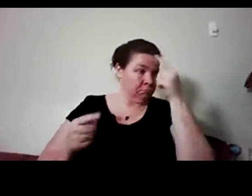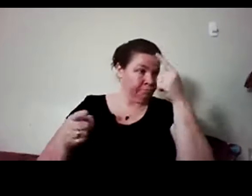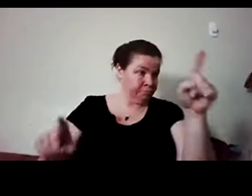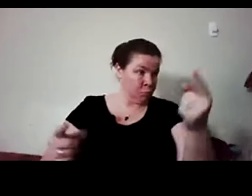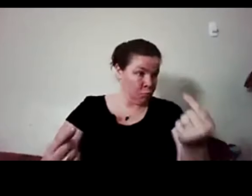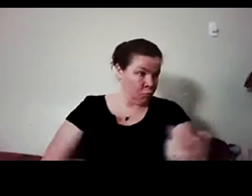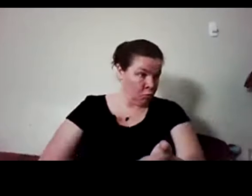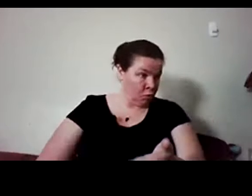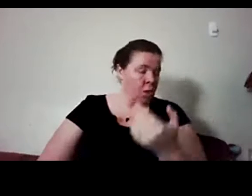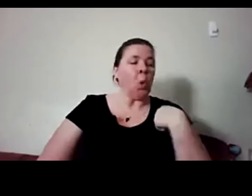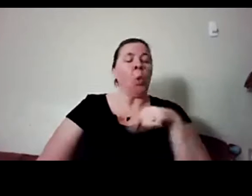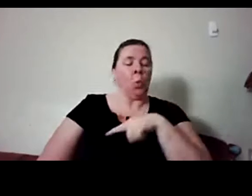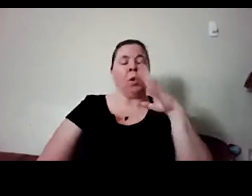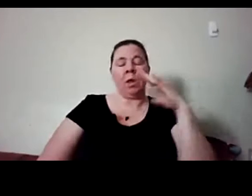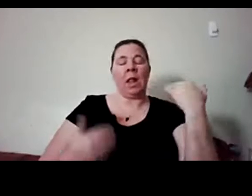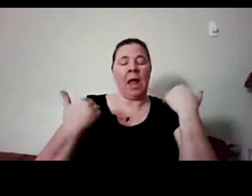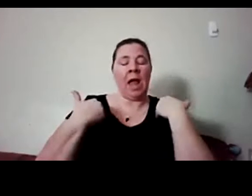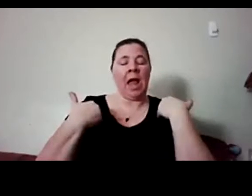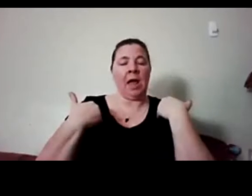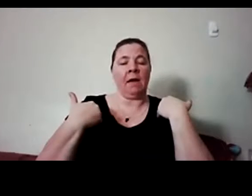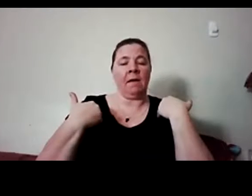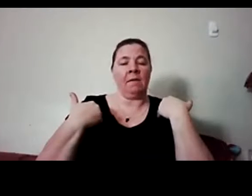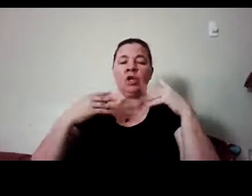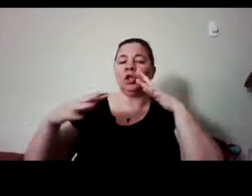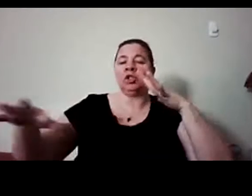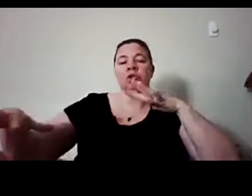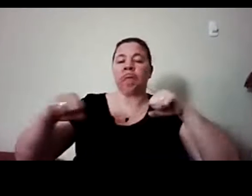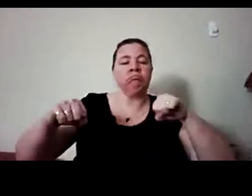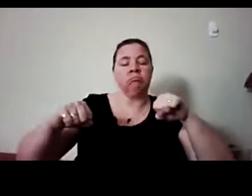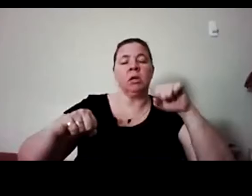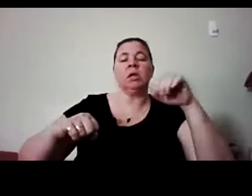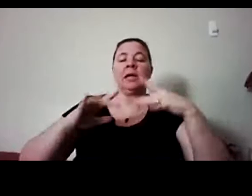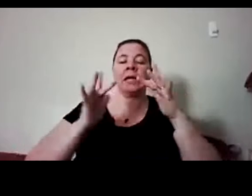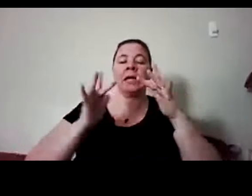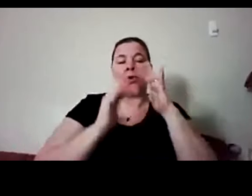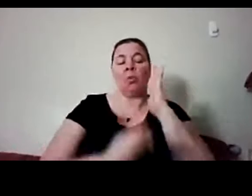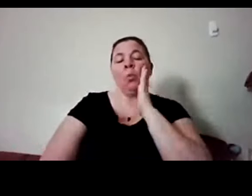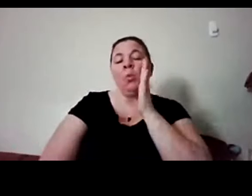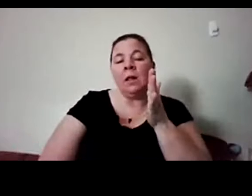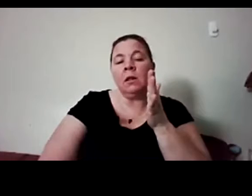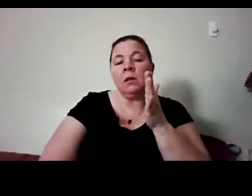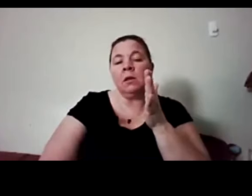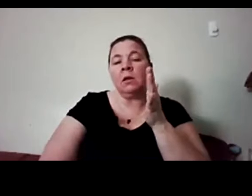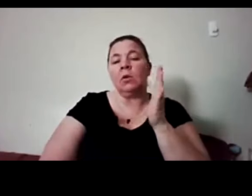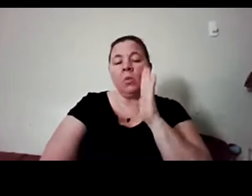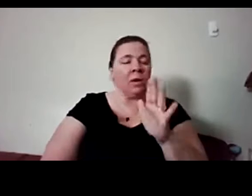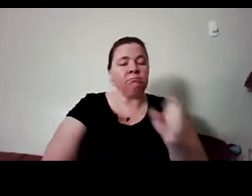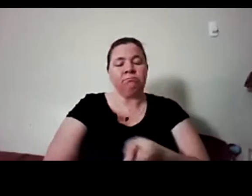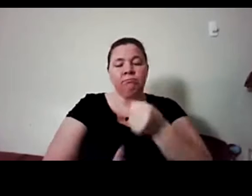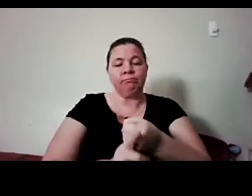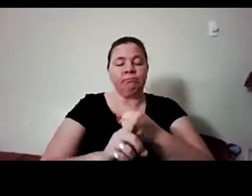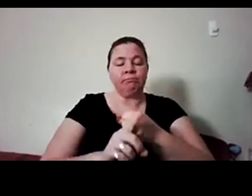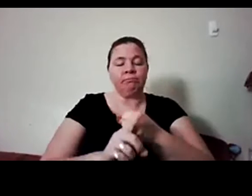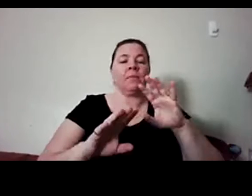do, we are going to have a shakeup of the internet. The internet is going to turn upside down.